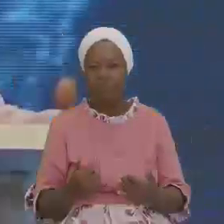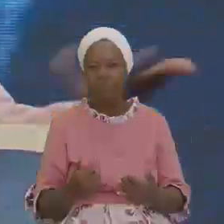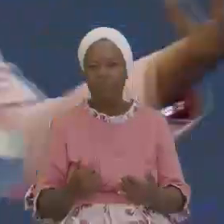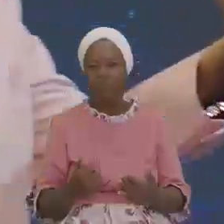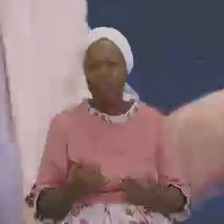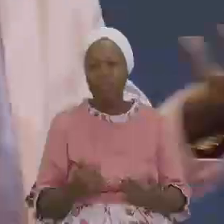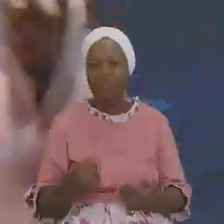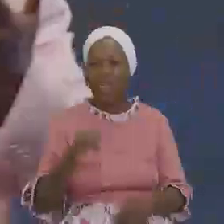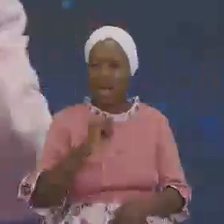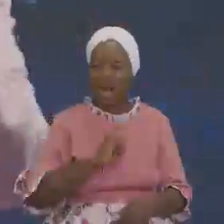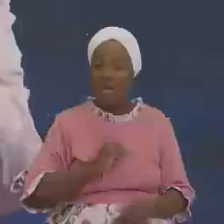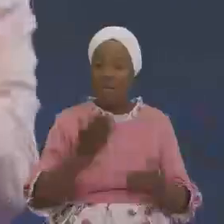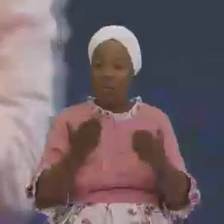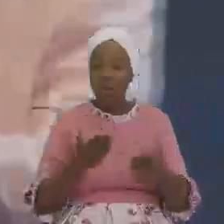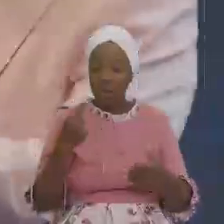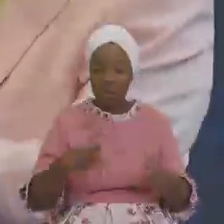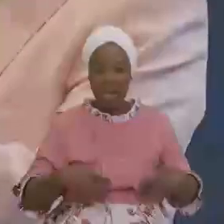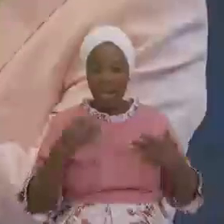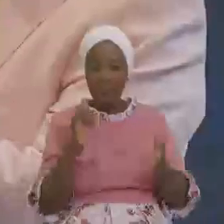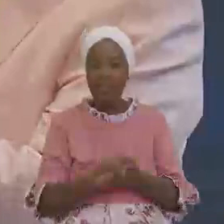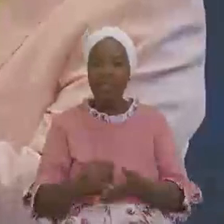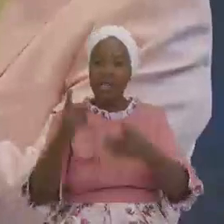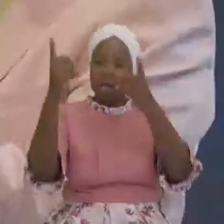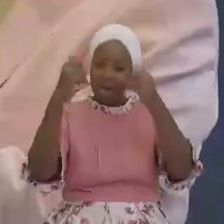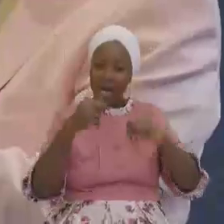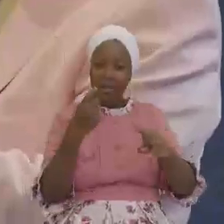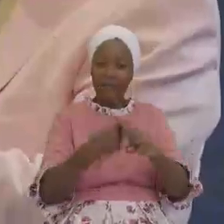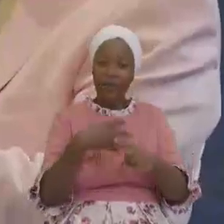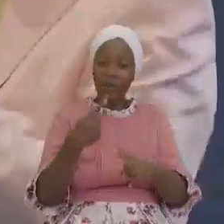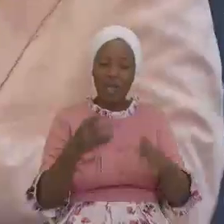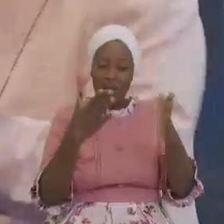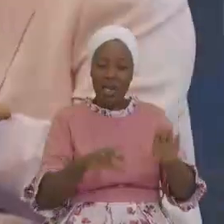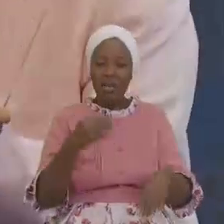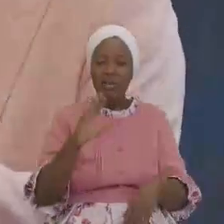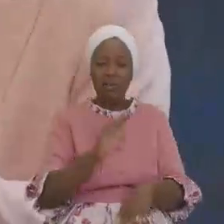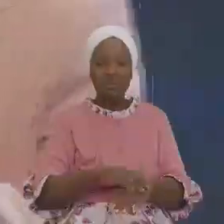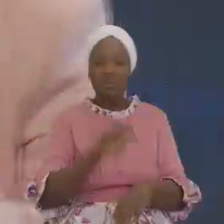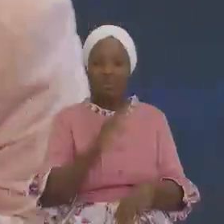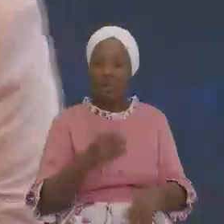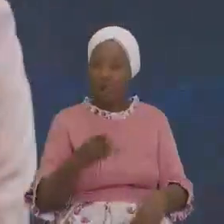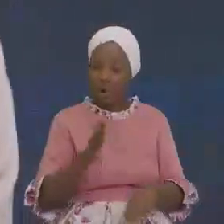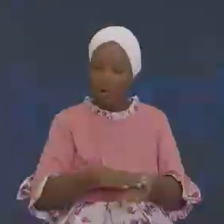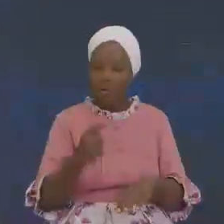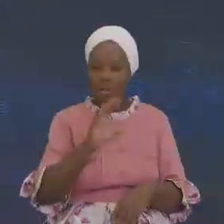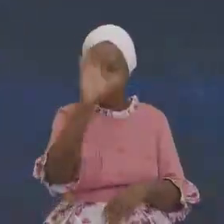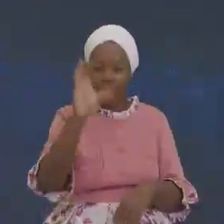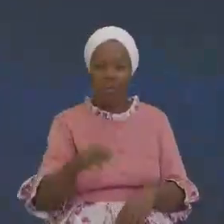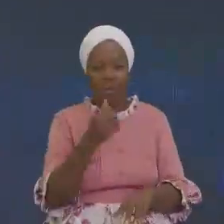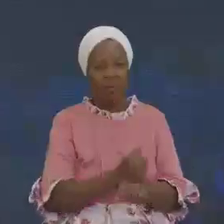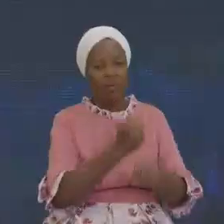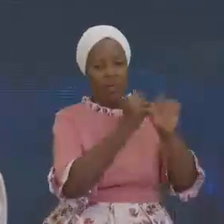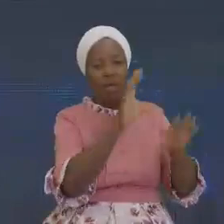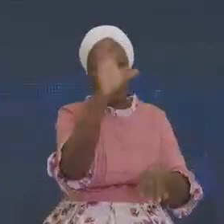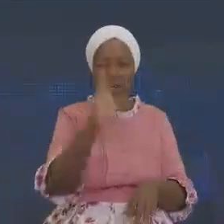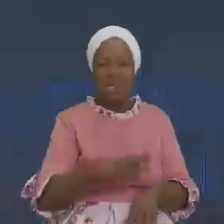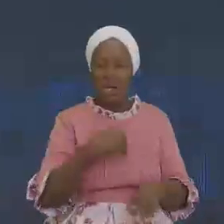I want the life that comes from his death, from Calvary. And now he grants me that